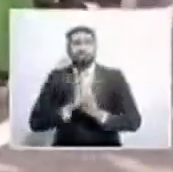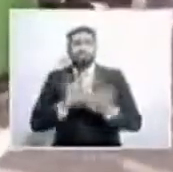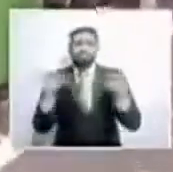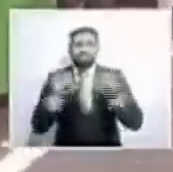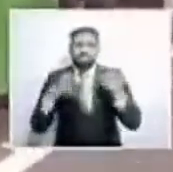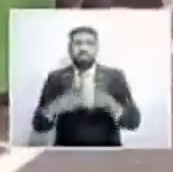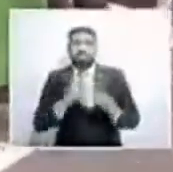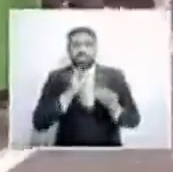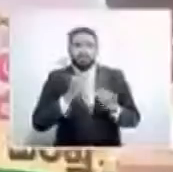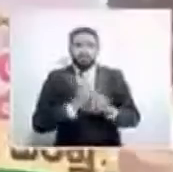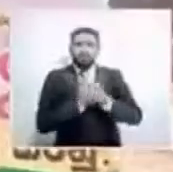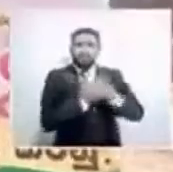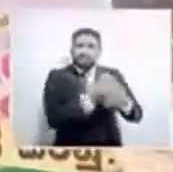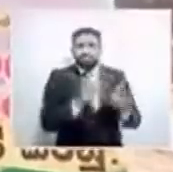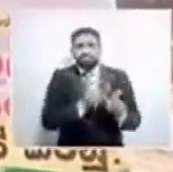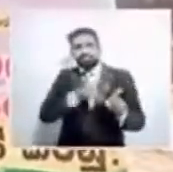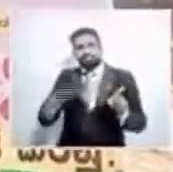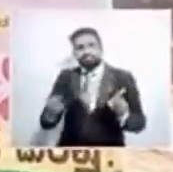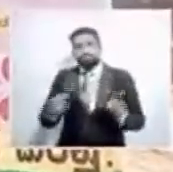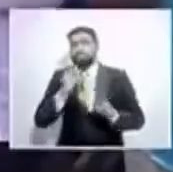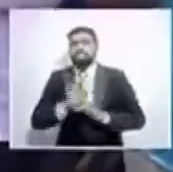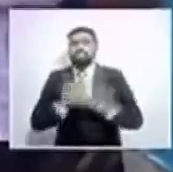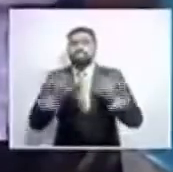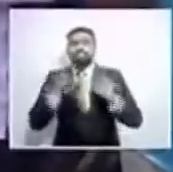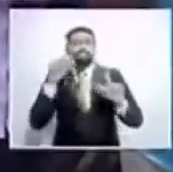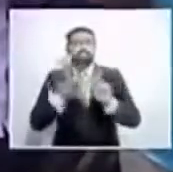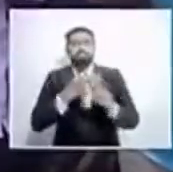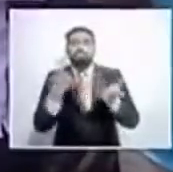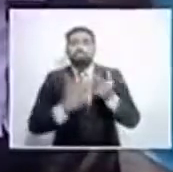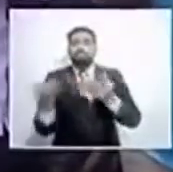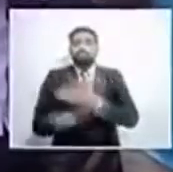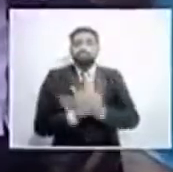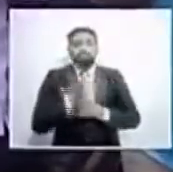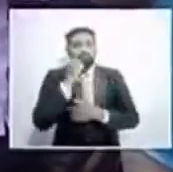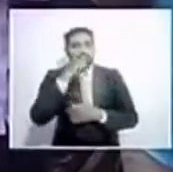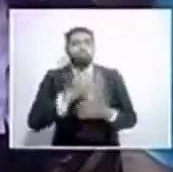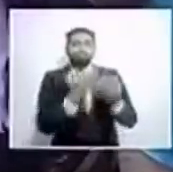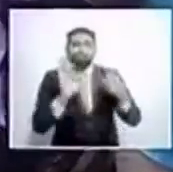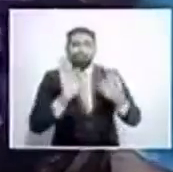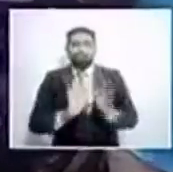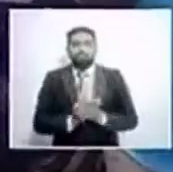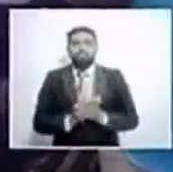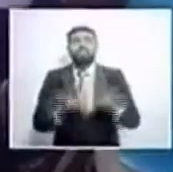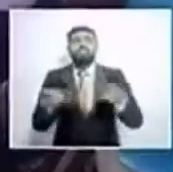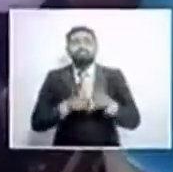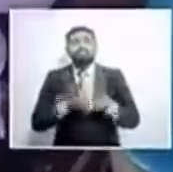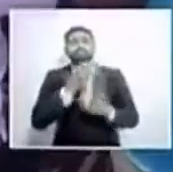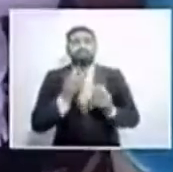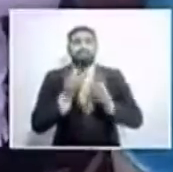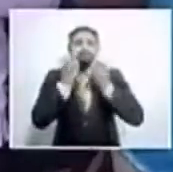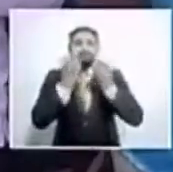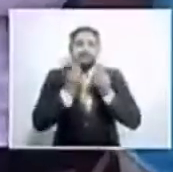the release of Ranjan Ramanayake. They also celebrated his birthday opposite the prison today.